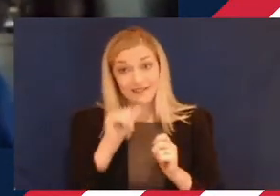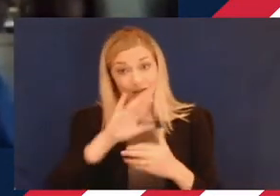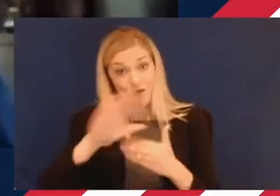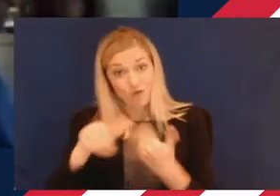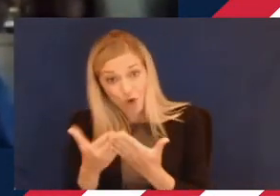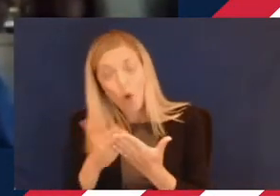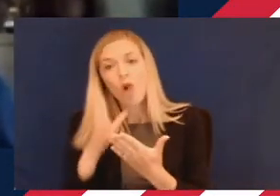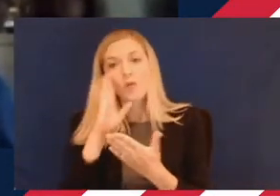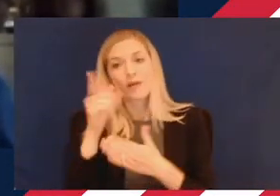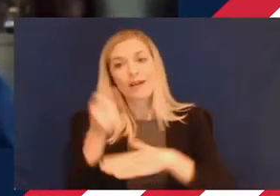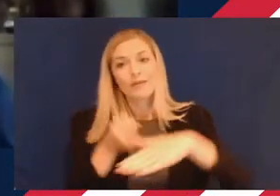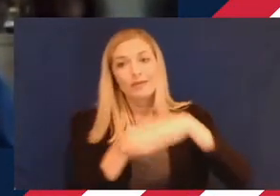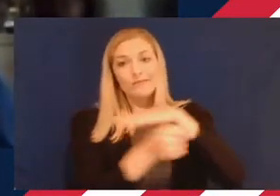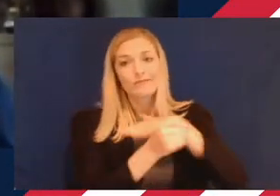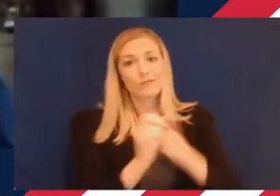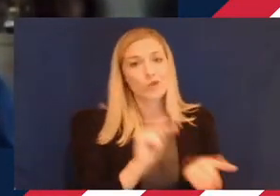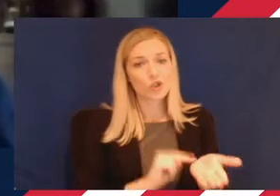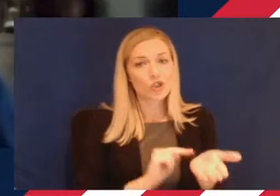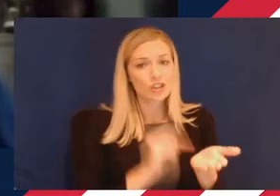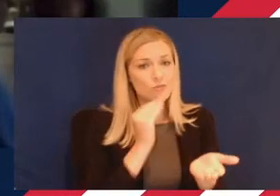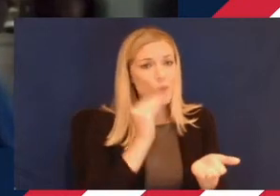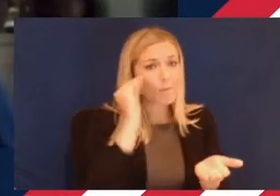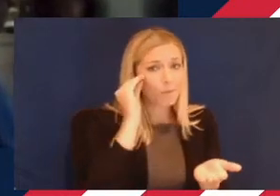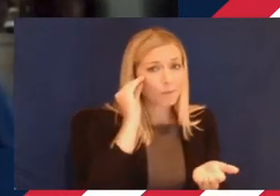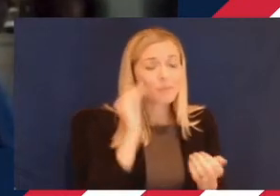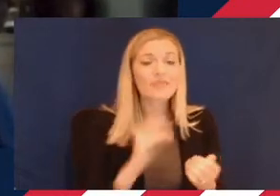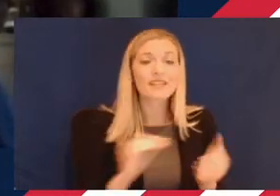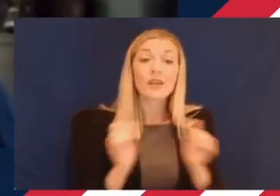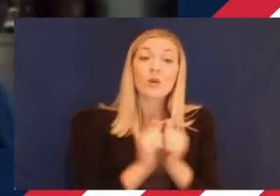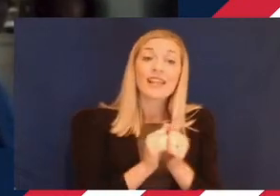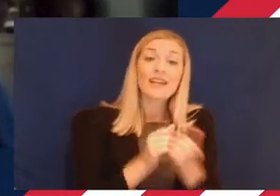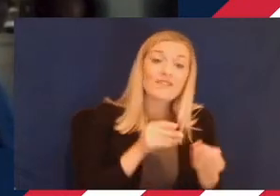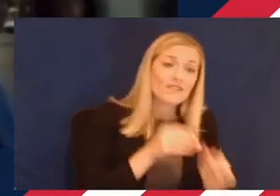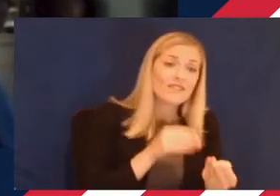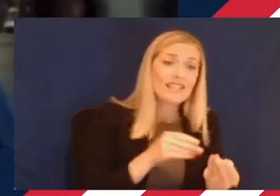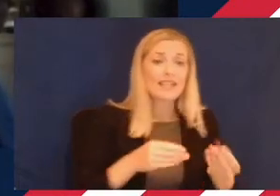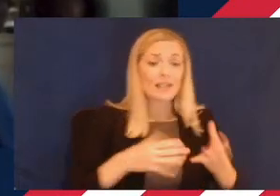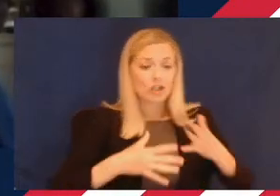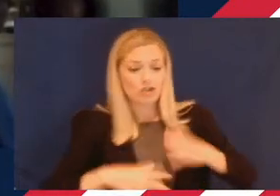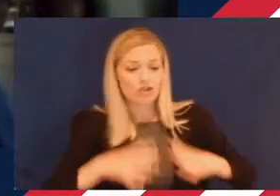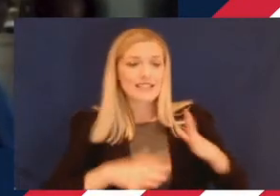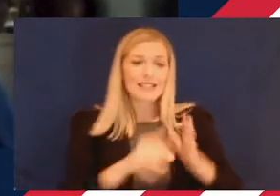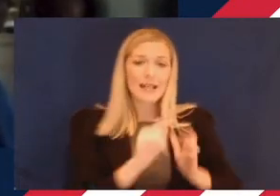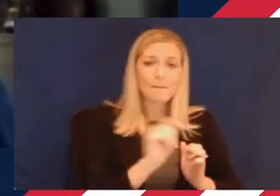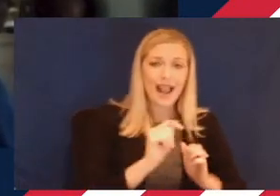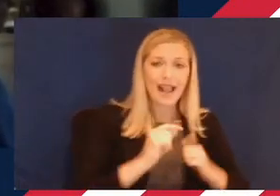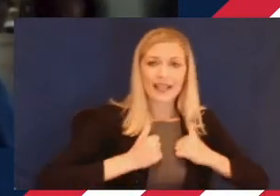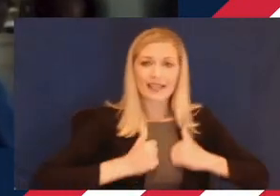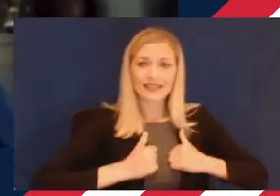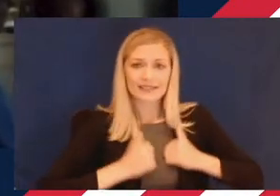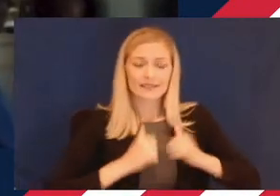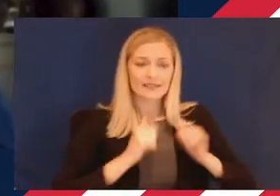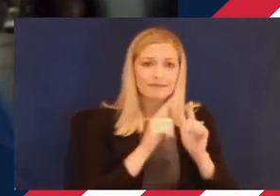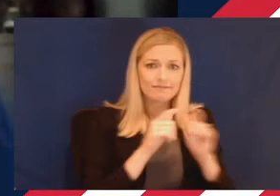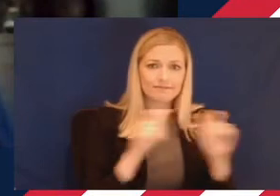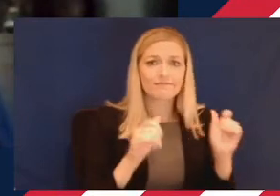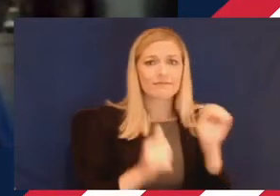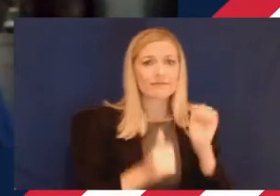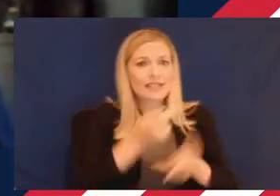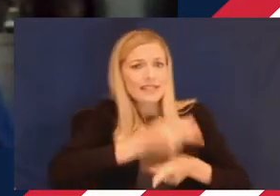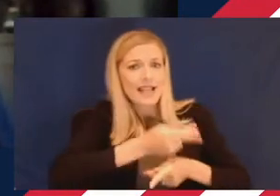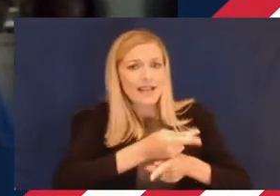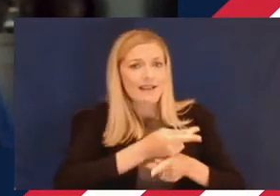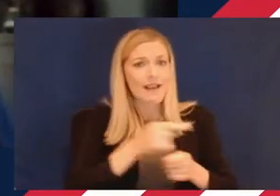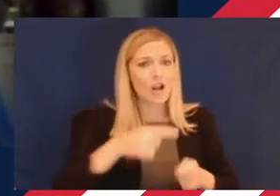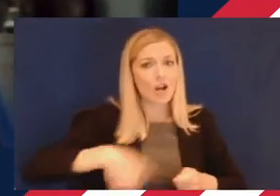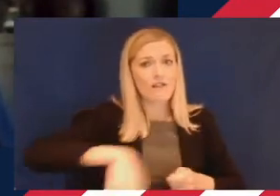these life-saving work of feeding, dressing, bathing, and caring for the needs of our most vulnerable, home care providers earn on